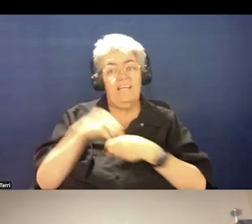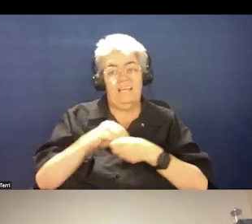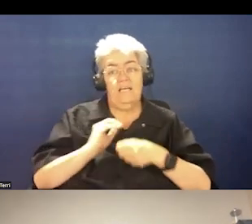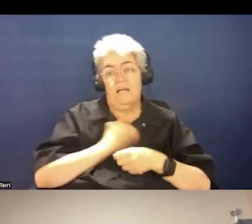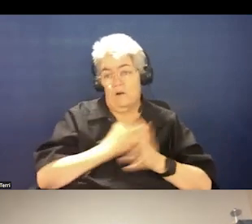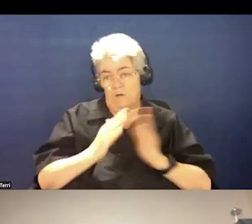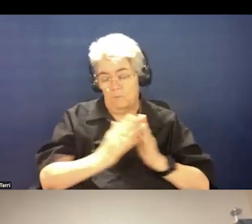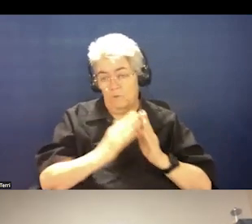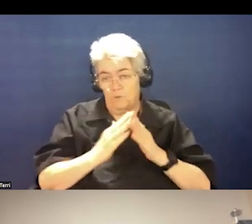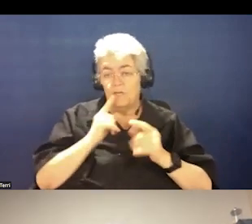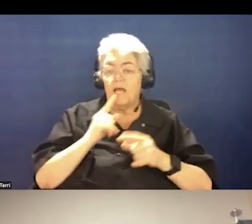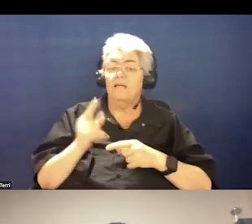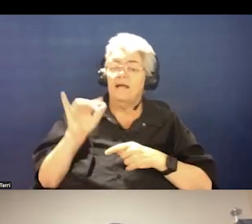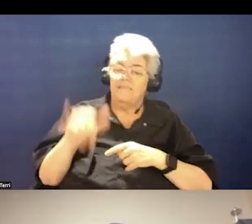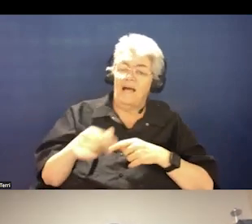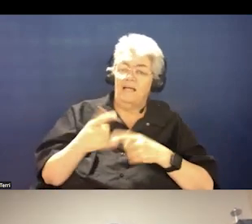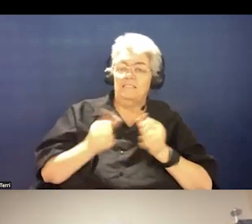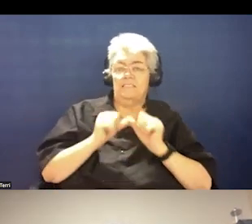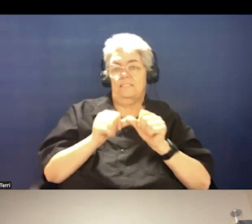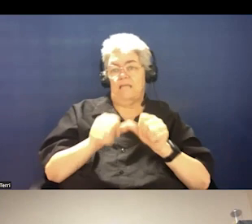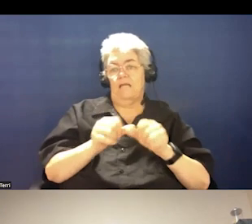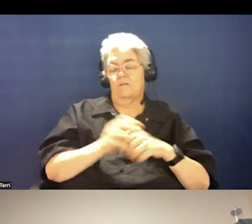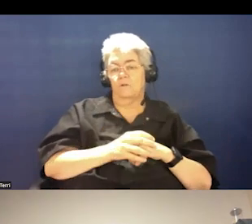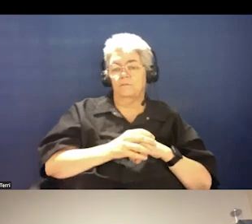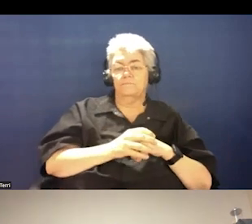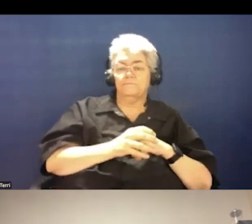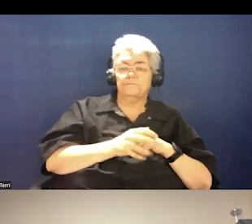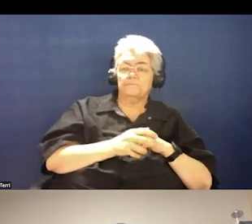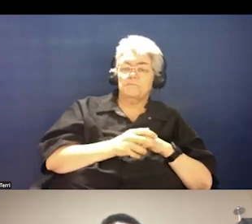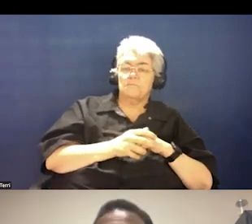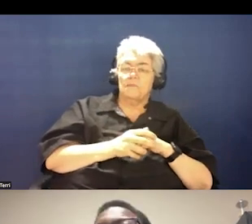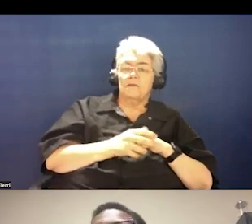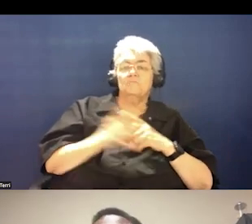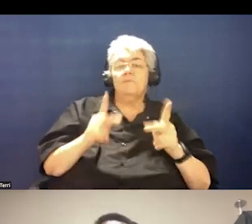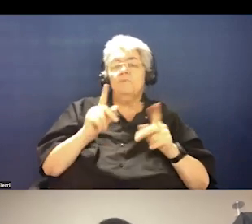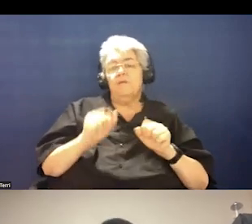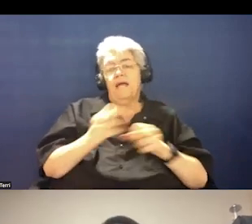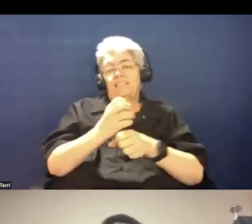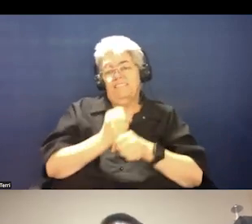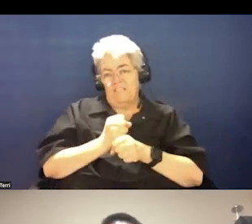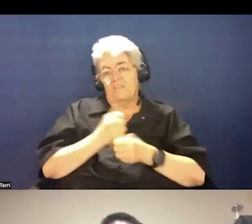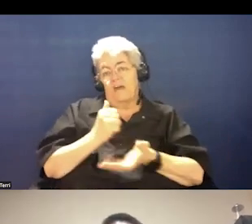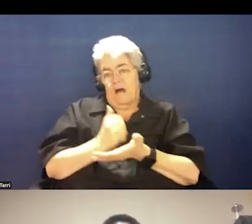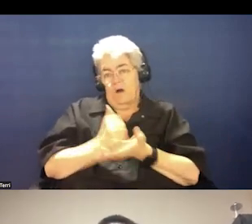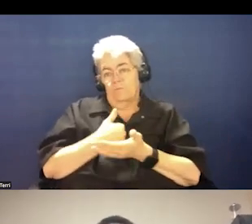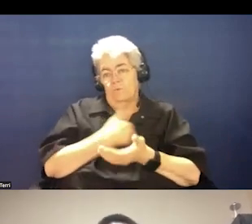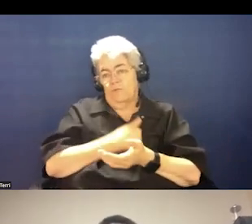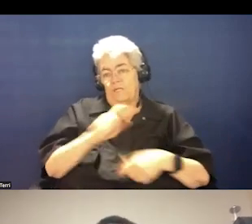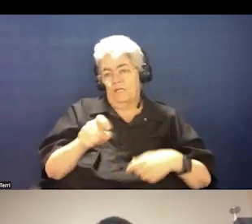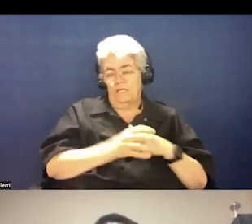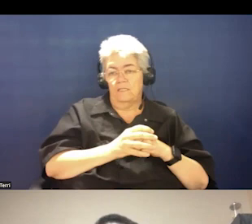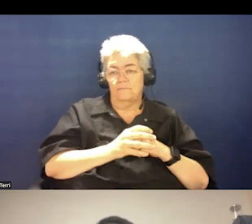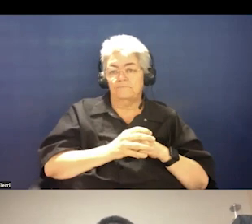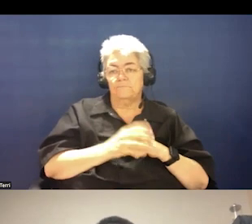and that it is sustainable, so that people can get the help that we need. So